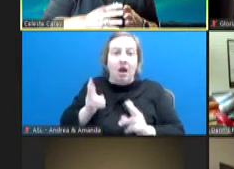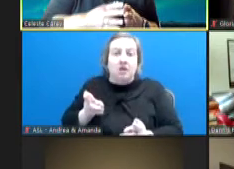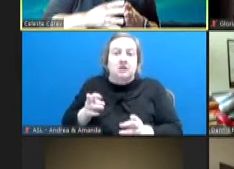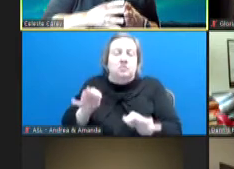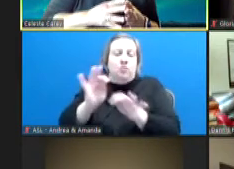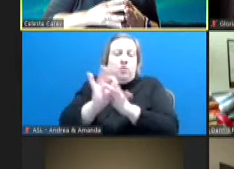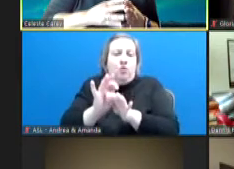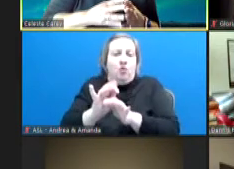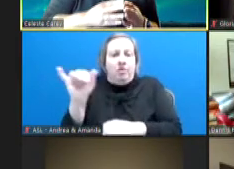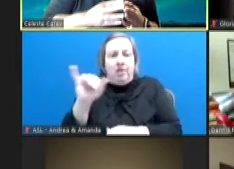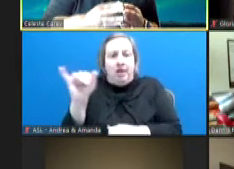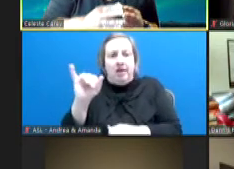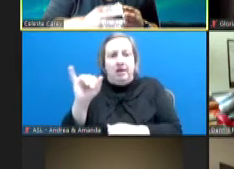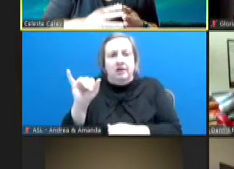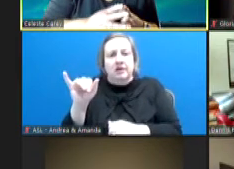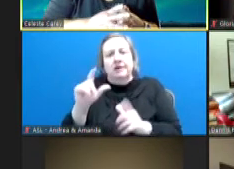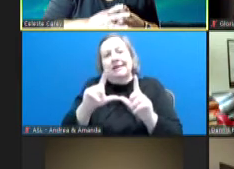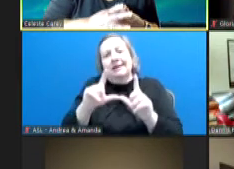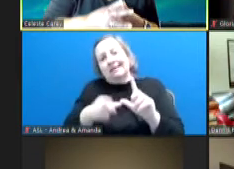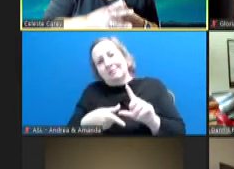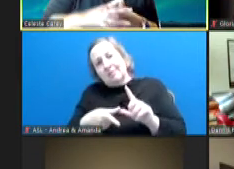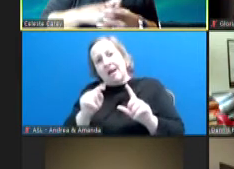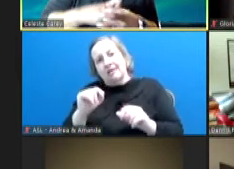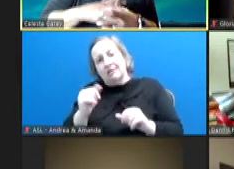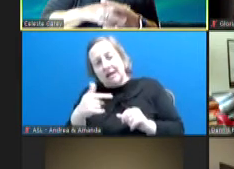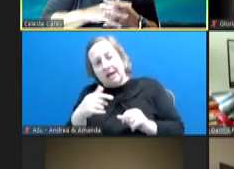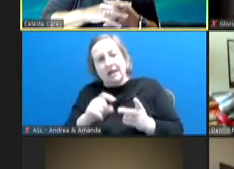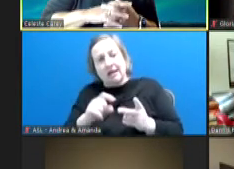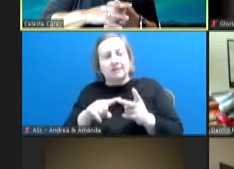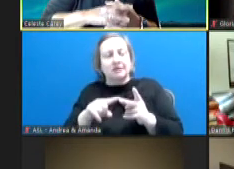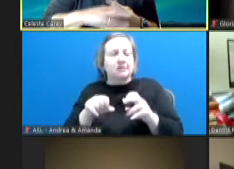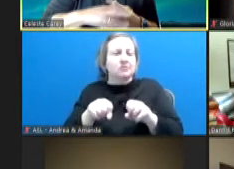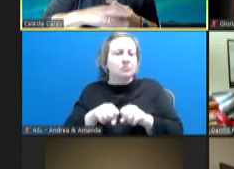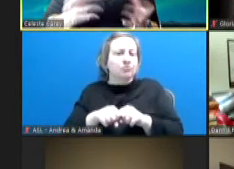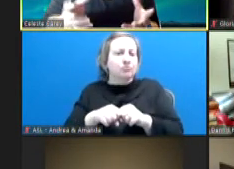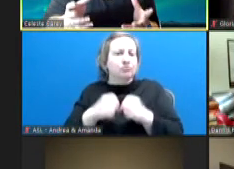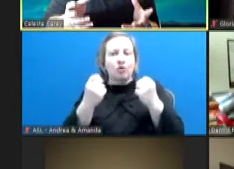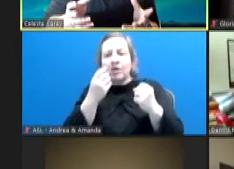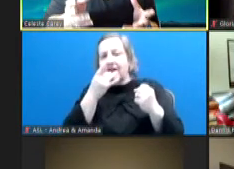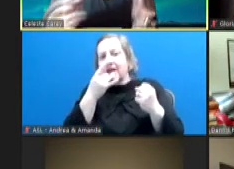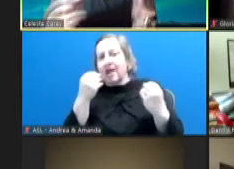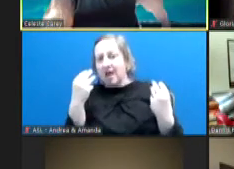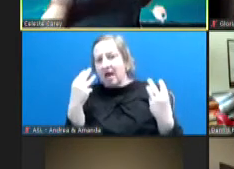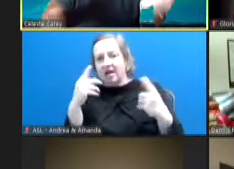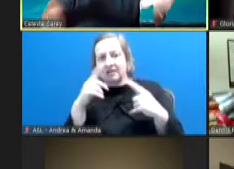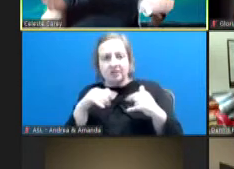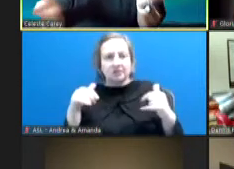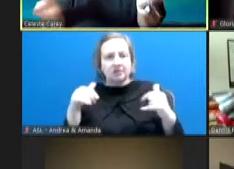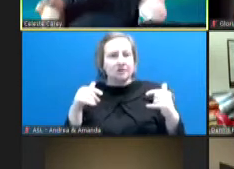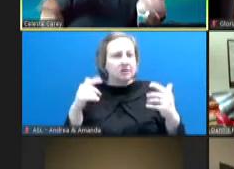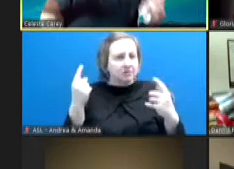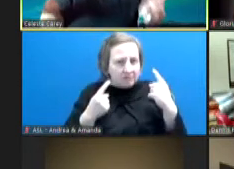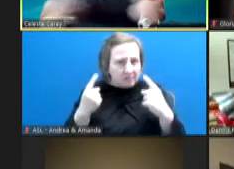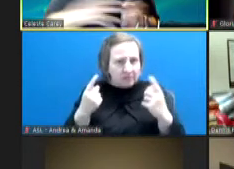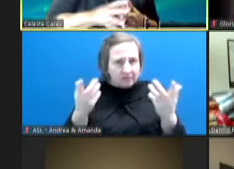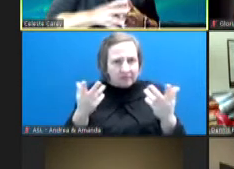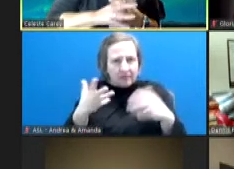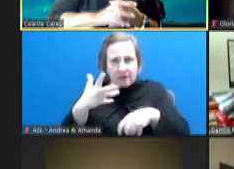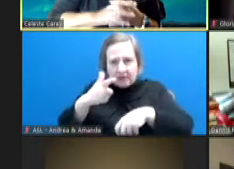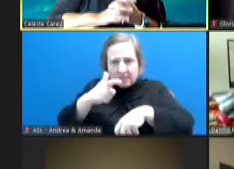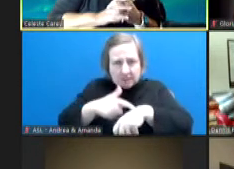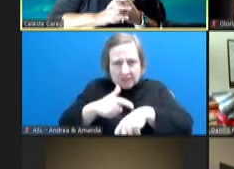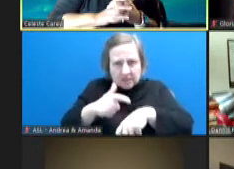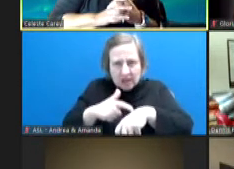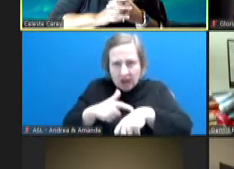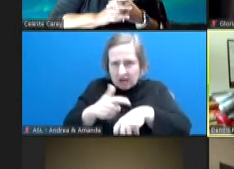as expired tags or broken brake lights, et cetera. So I'm just wondering, what is the time period for